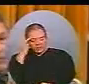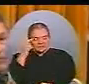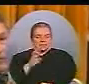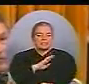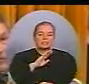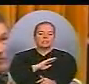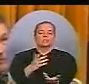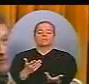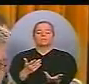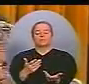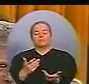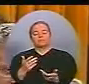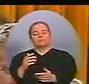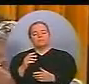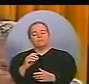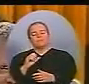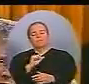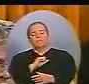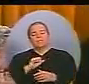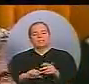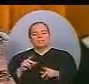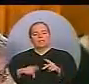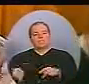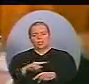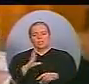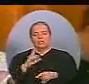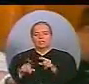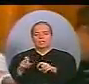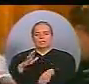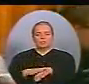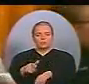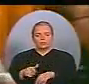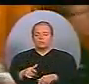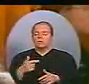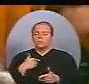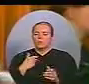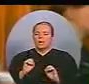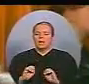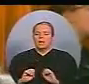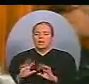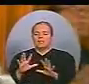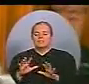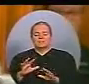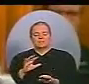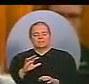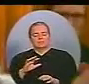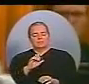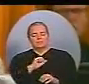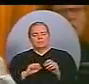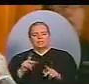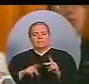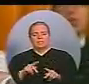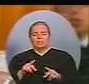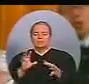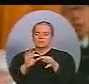allowed to police themselves when they pay out their expenses based on a pinky swear. That is not accountability. Will they demand that their